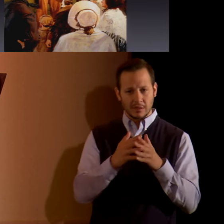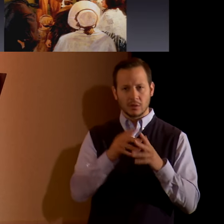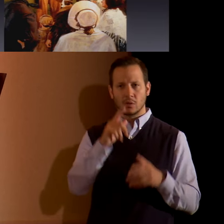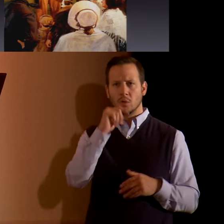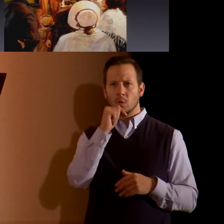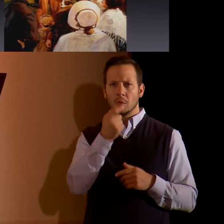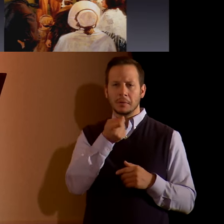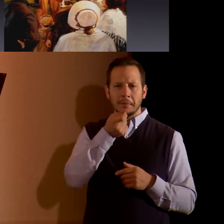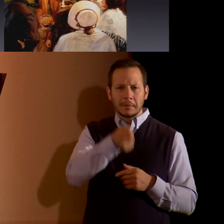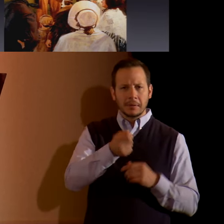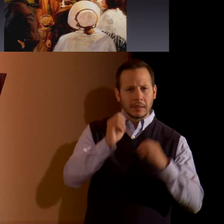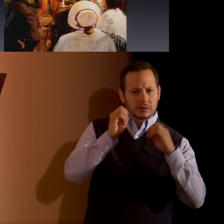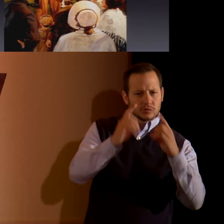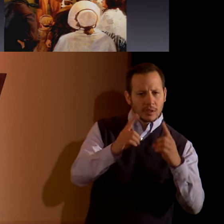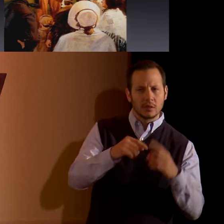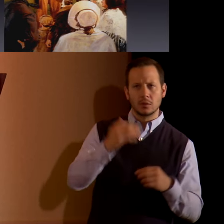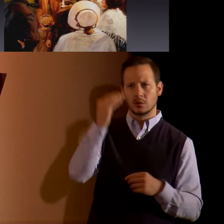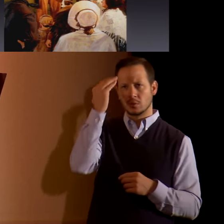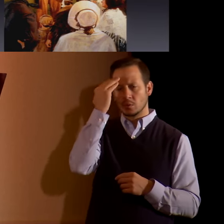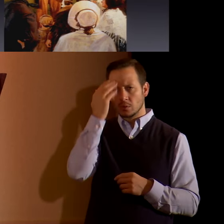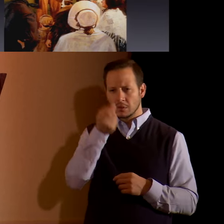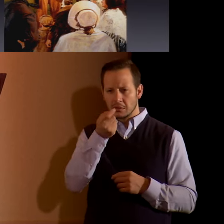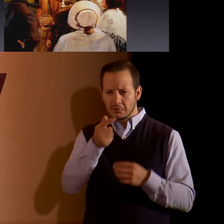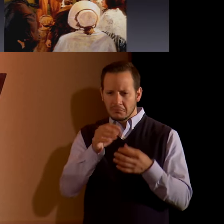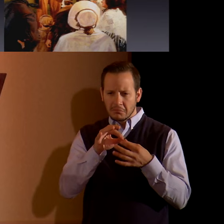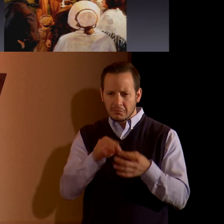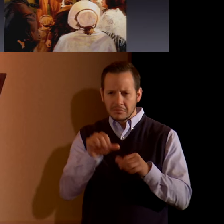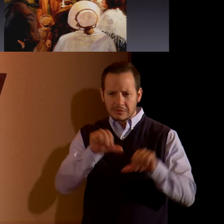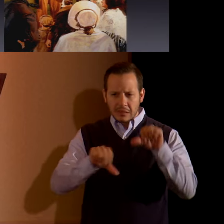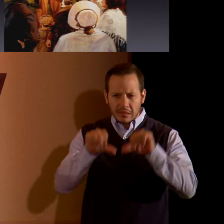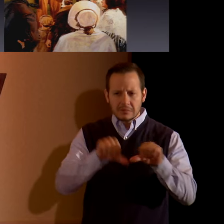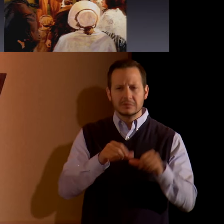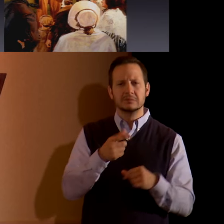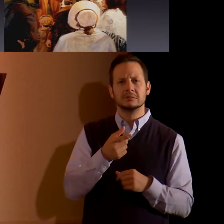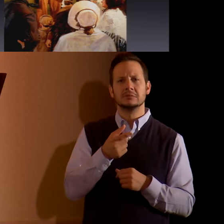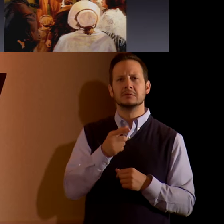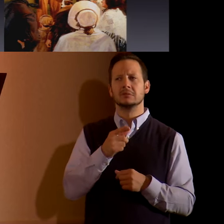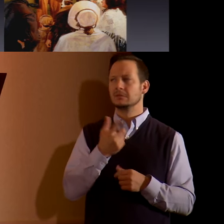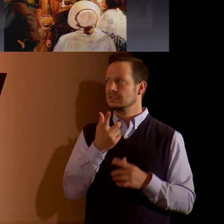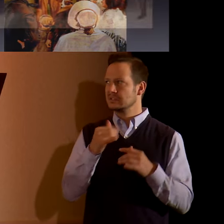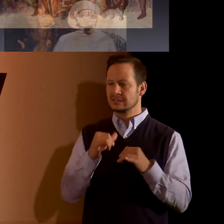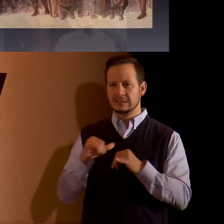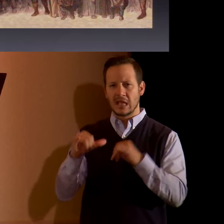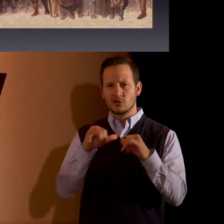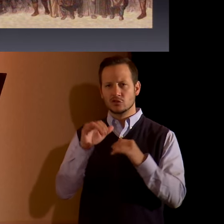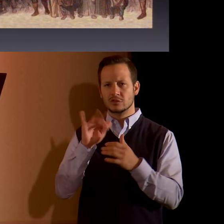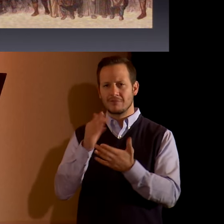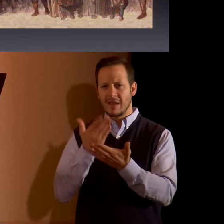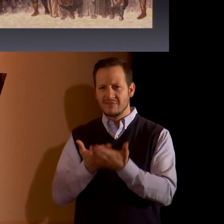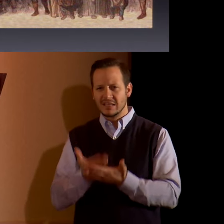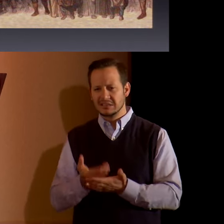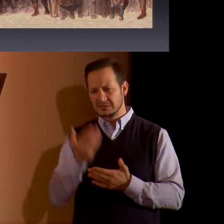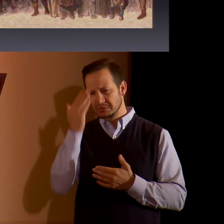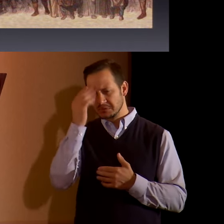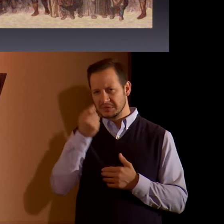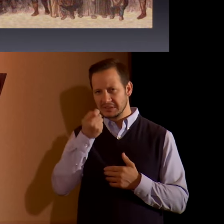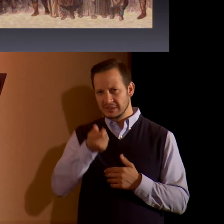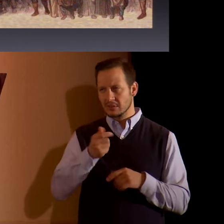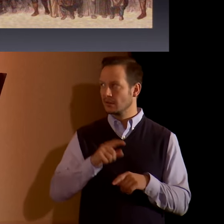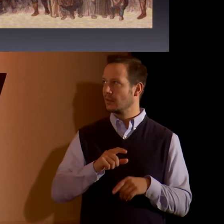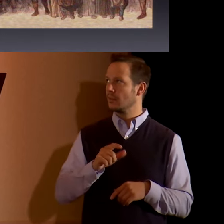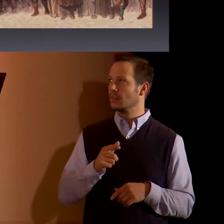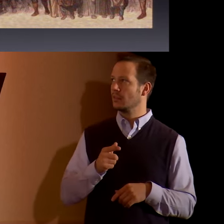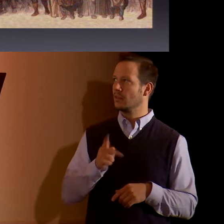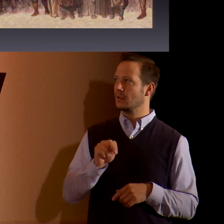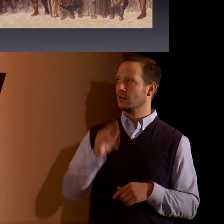moderately educated, who knew something about science and something more about standards of evidence, then why couldn't